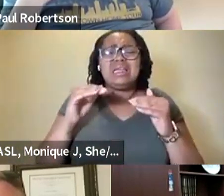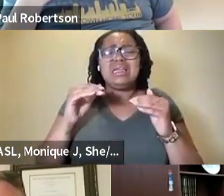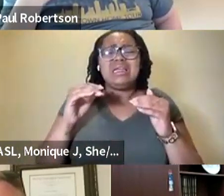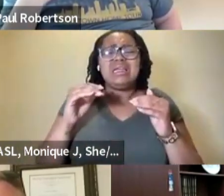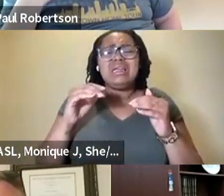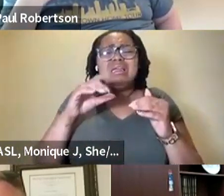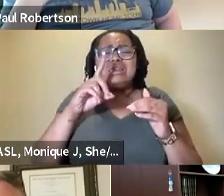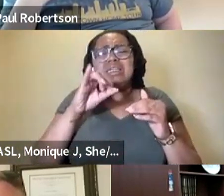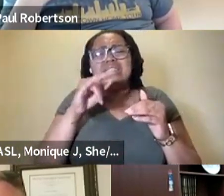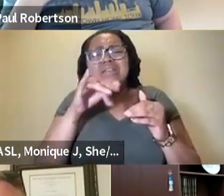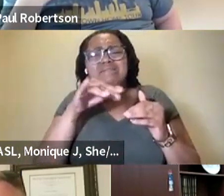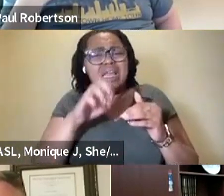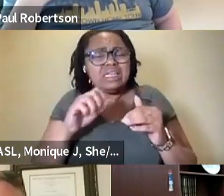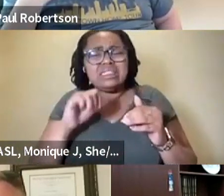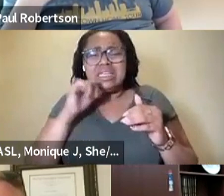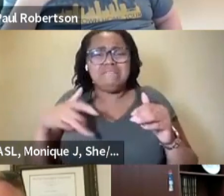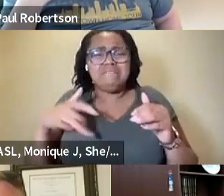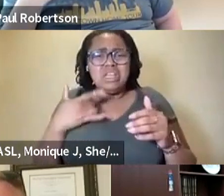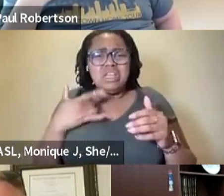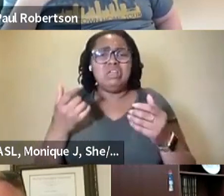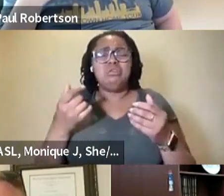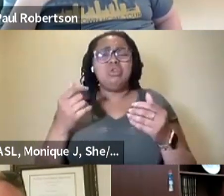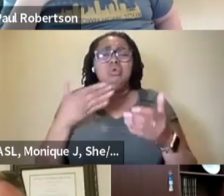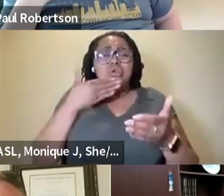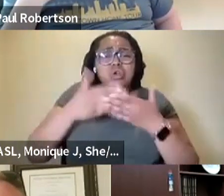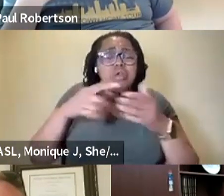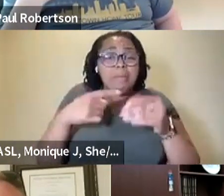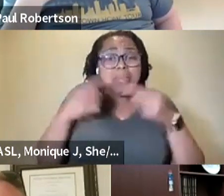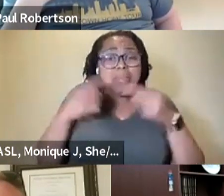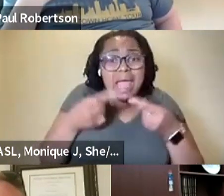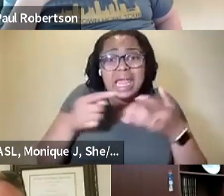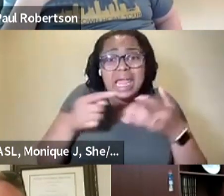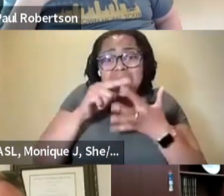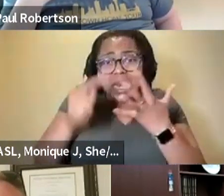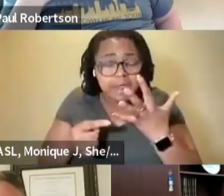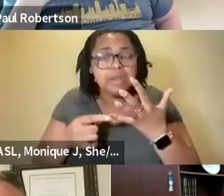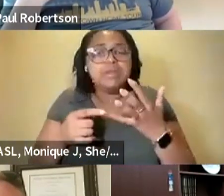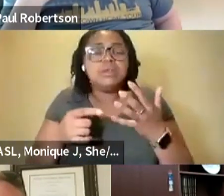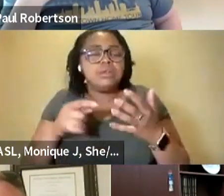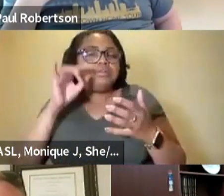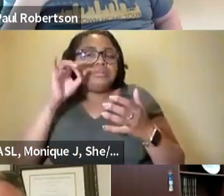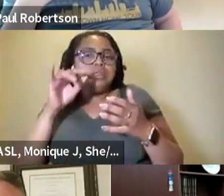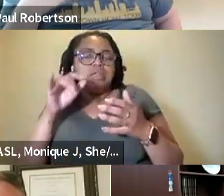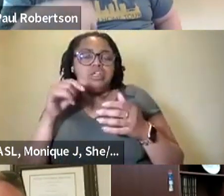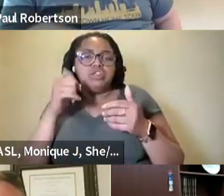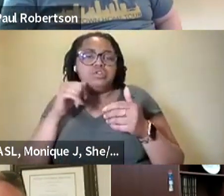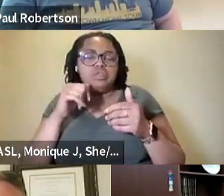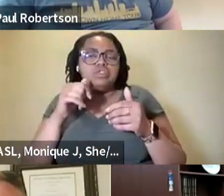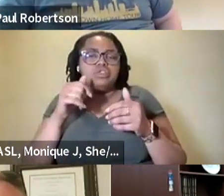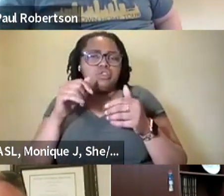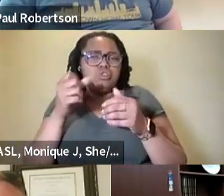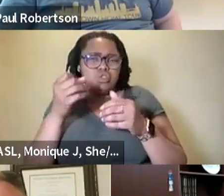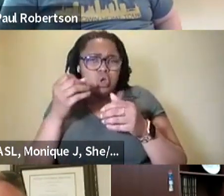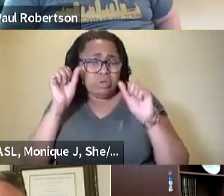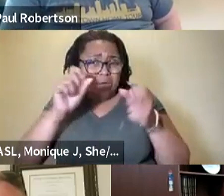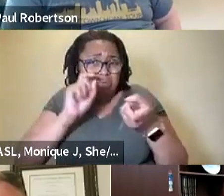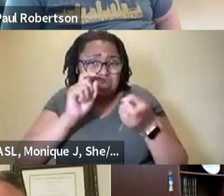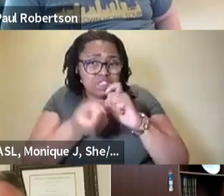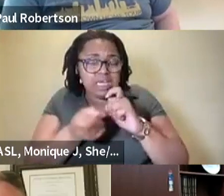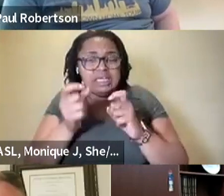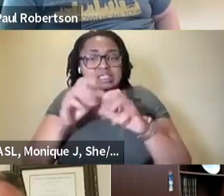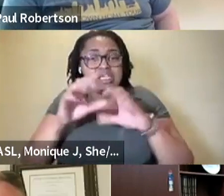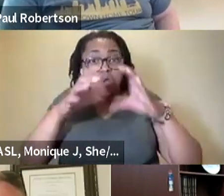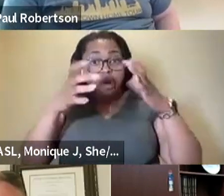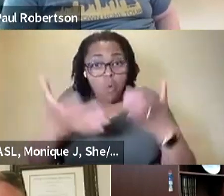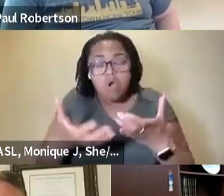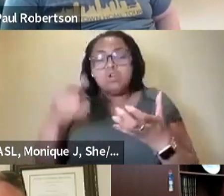kind of disability, simply as a matter of something society has done? In other words, could we change society in a way that we